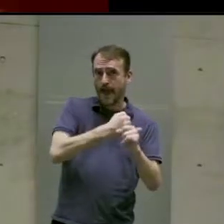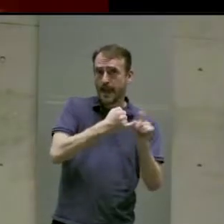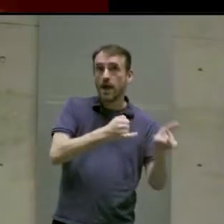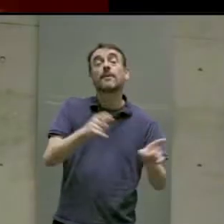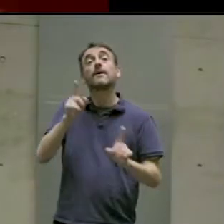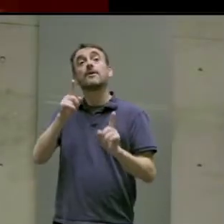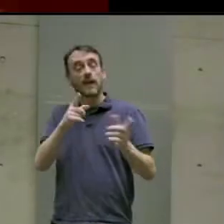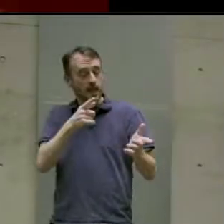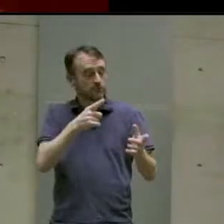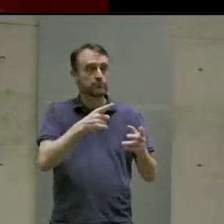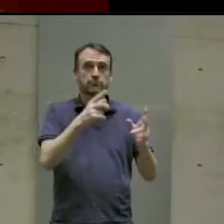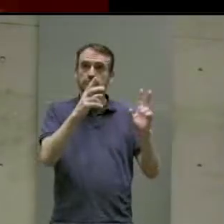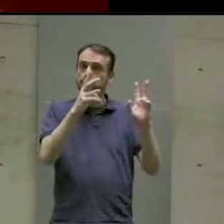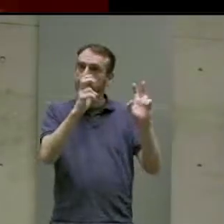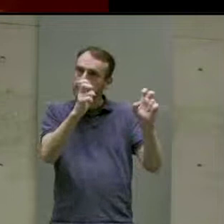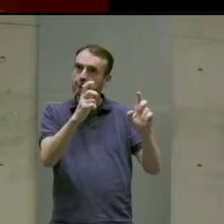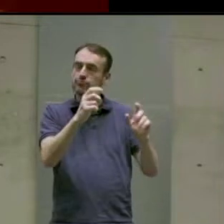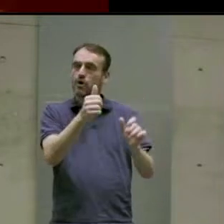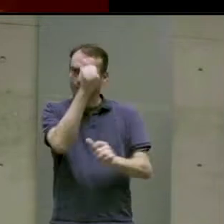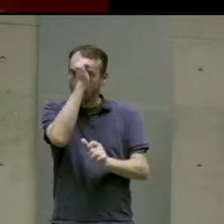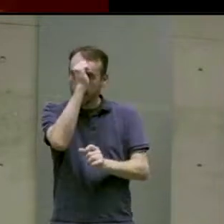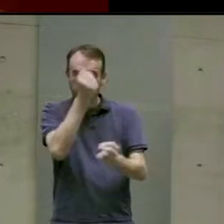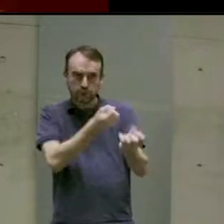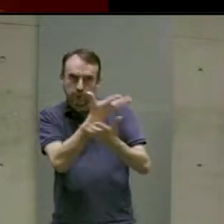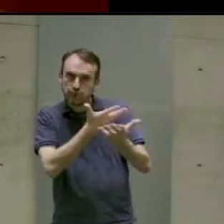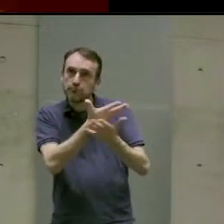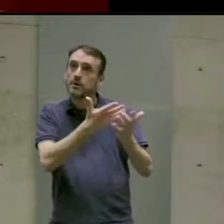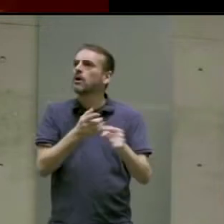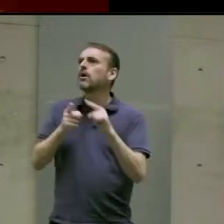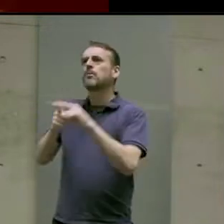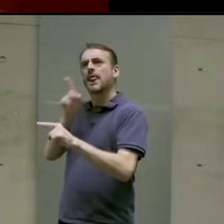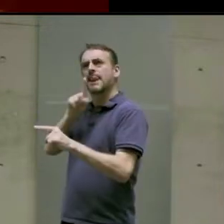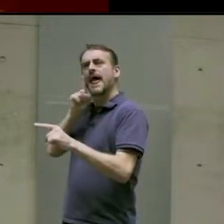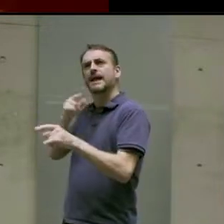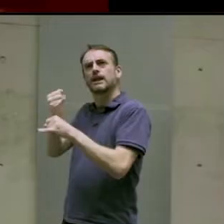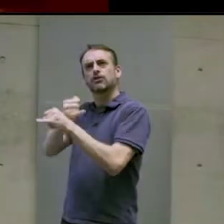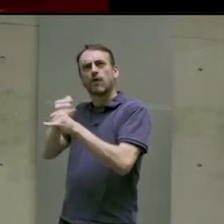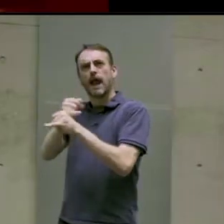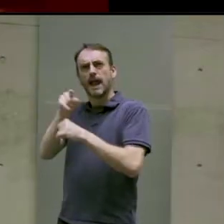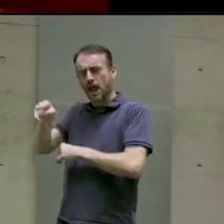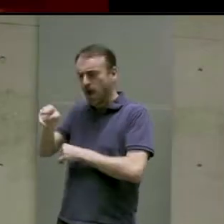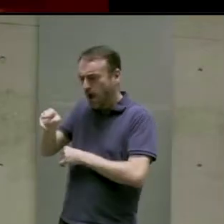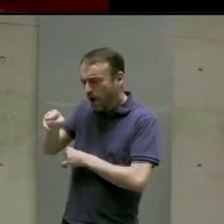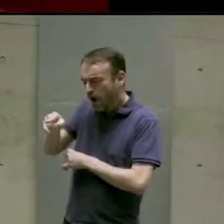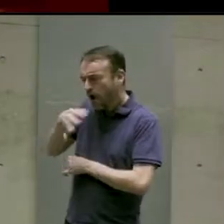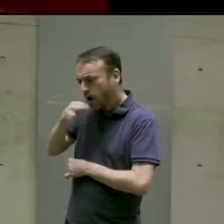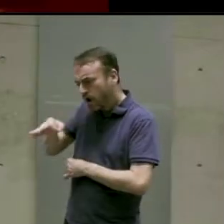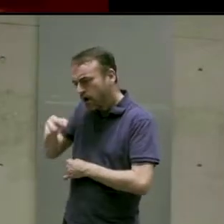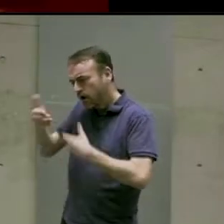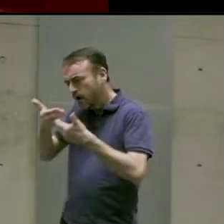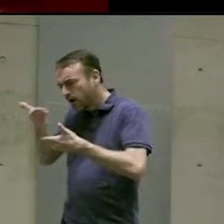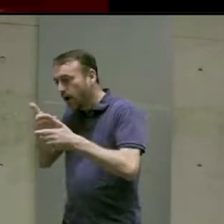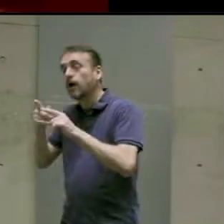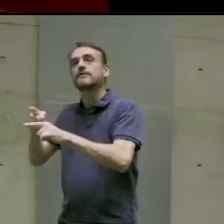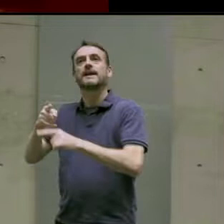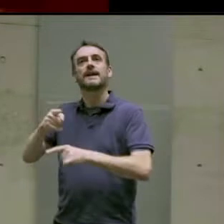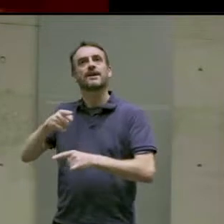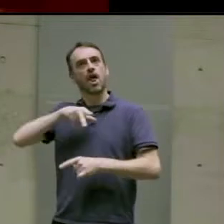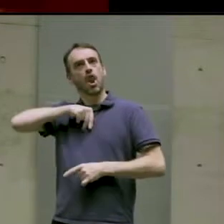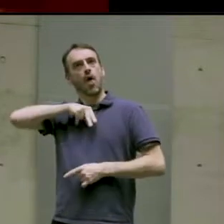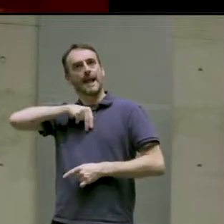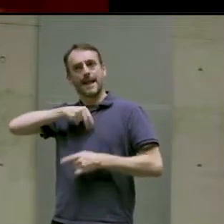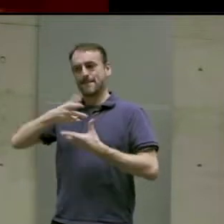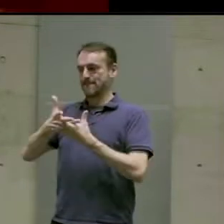Grey, where on observing her, you discover that she's missing a locket, and now you have extra